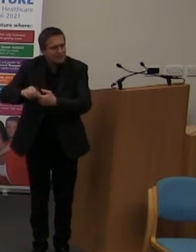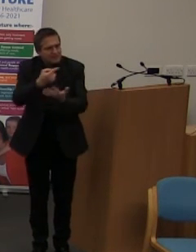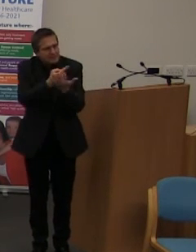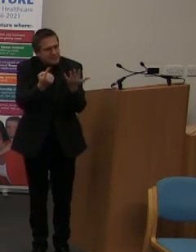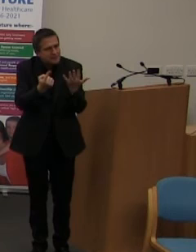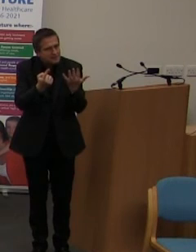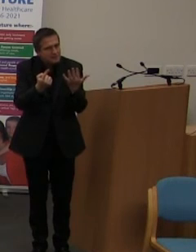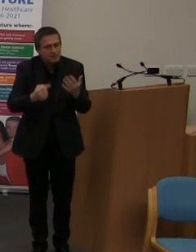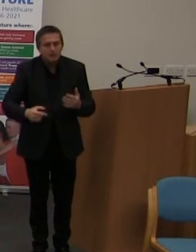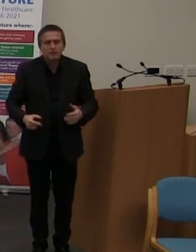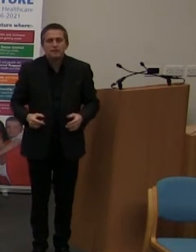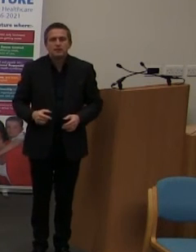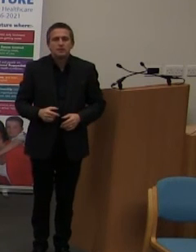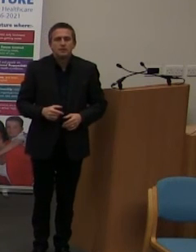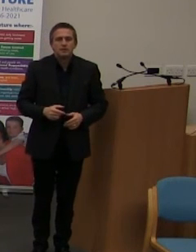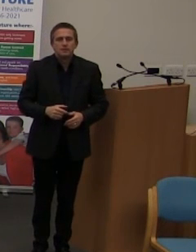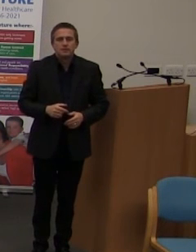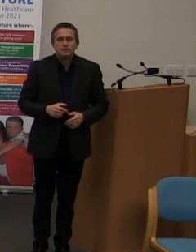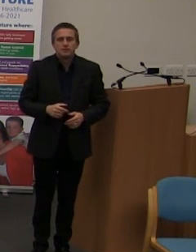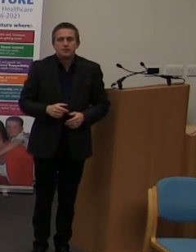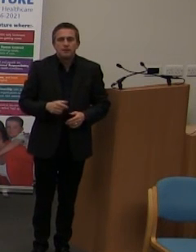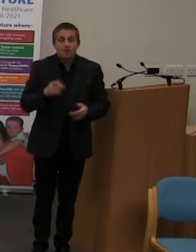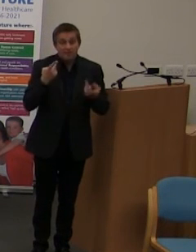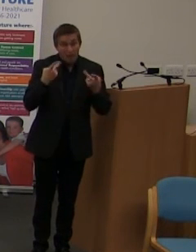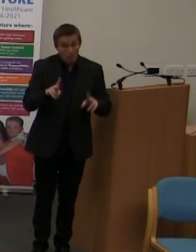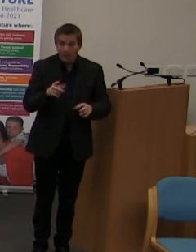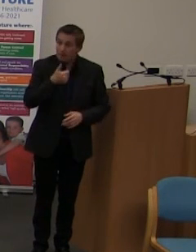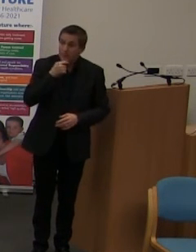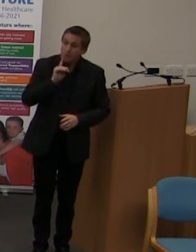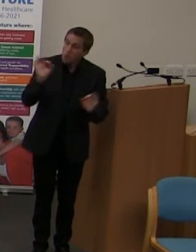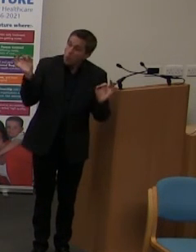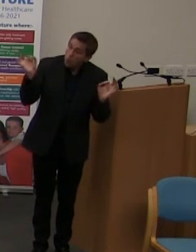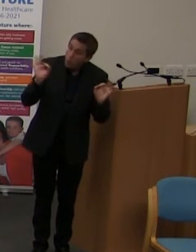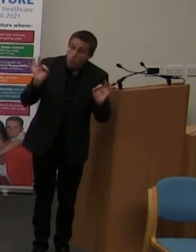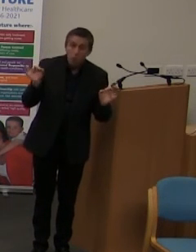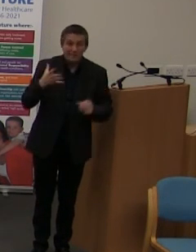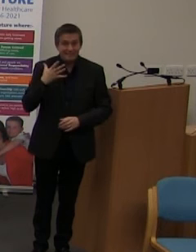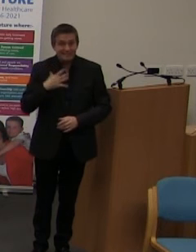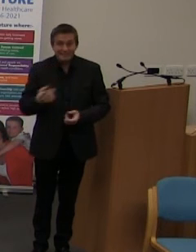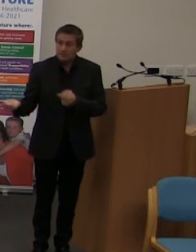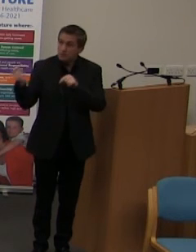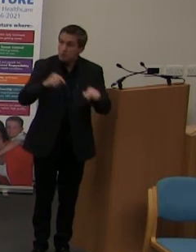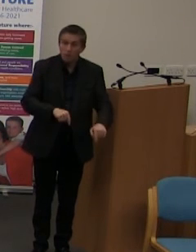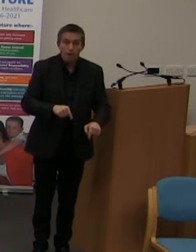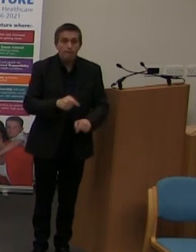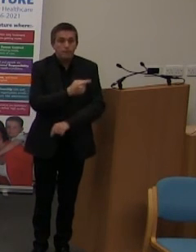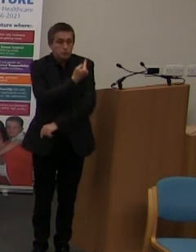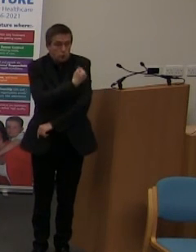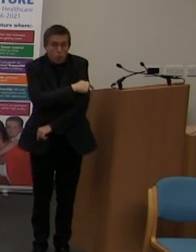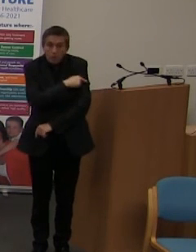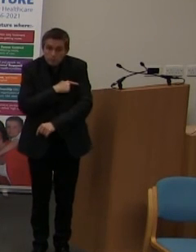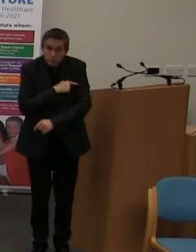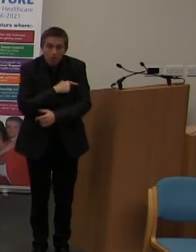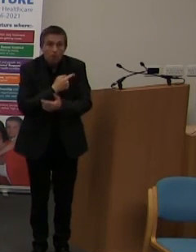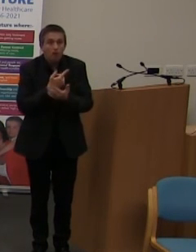and trying to tackle some of those things in a way that avoids people having to use health services in a more